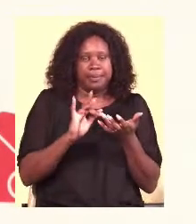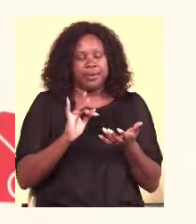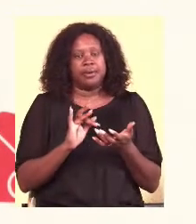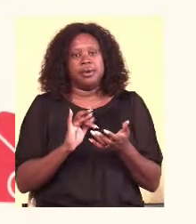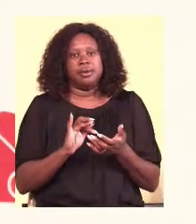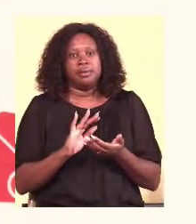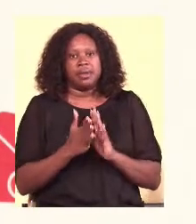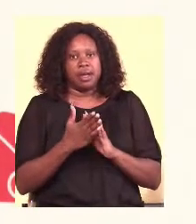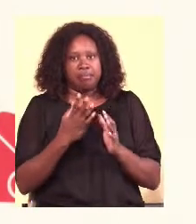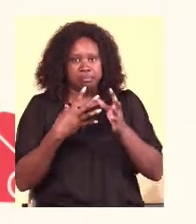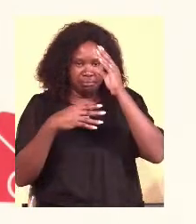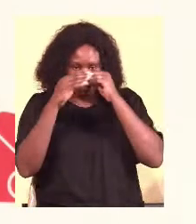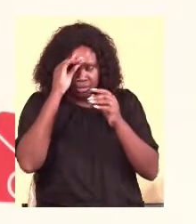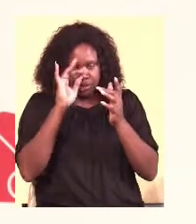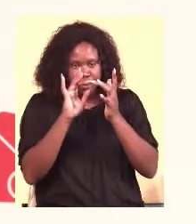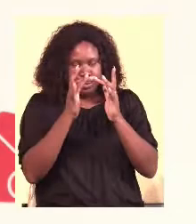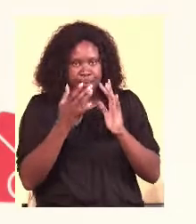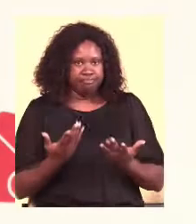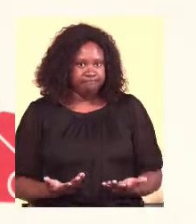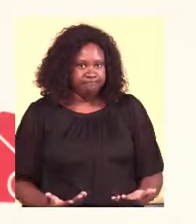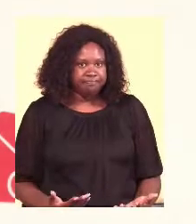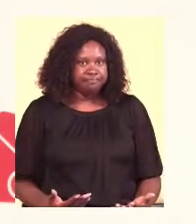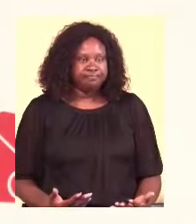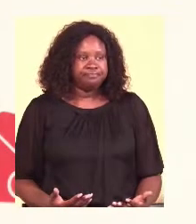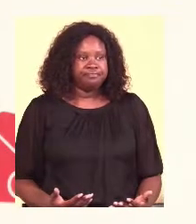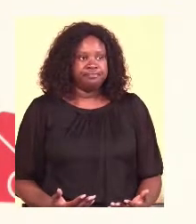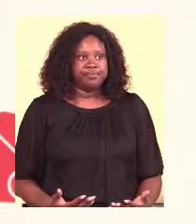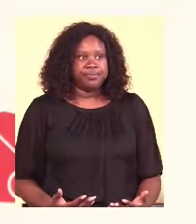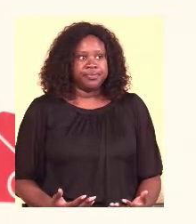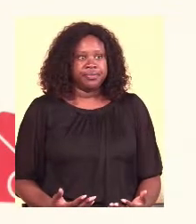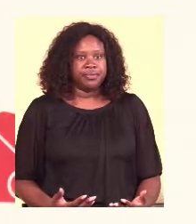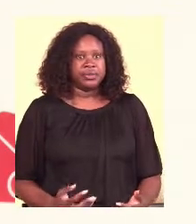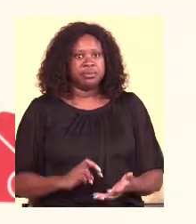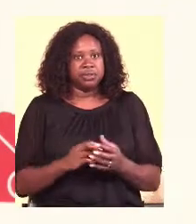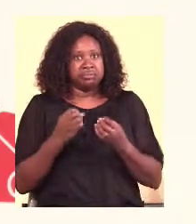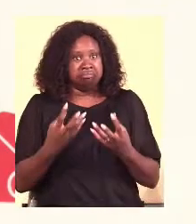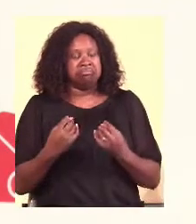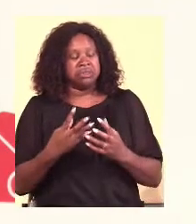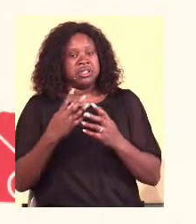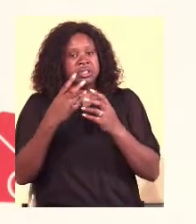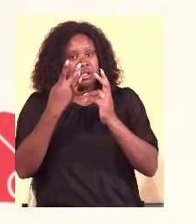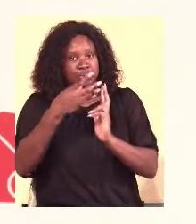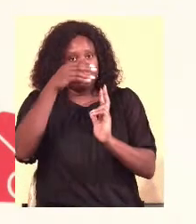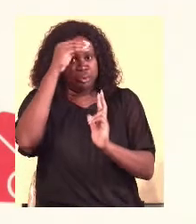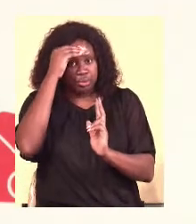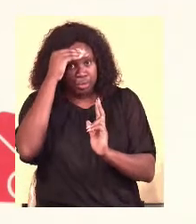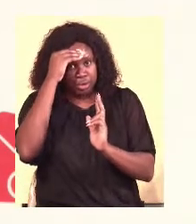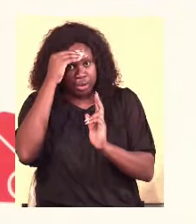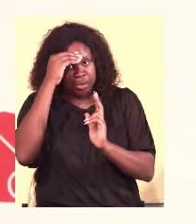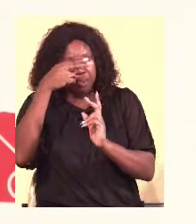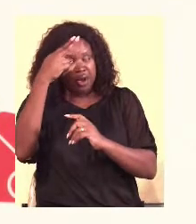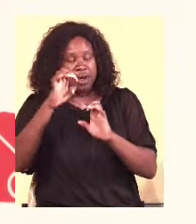become e-learners. So basically, the bulk of the students within the higher education